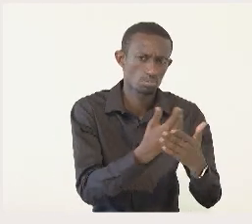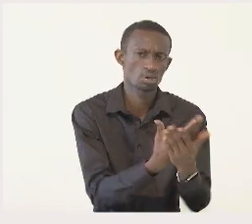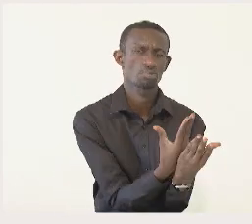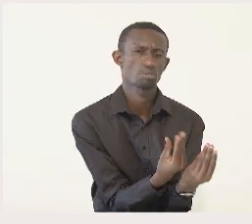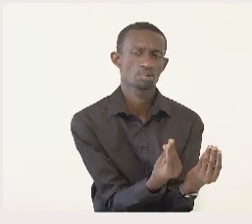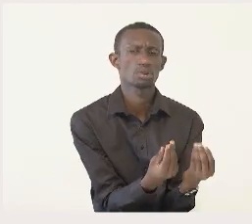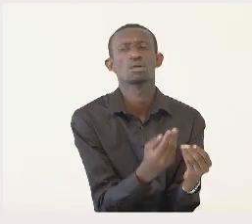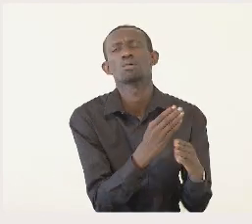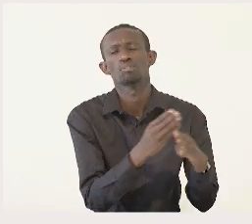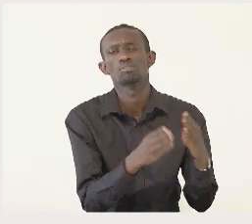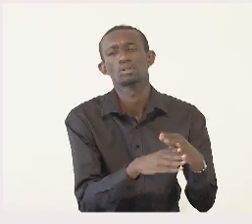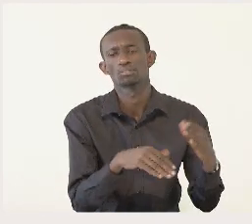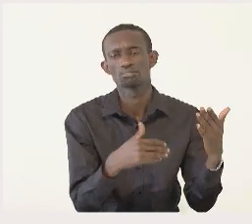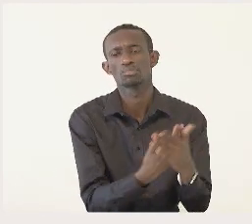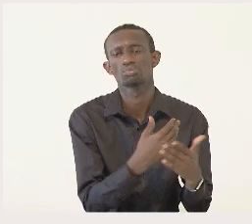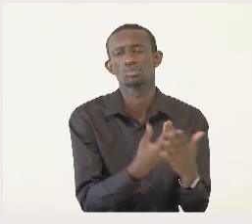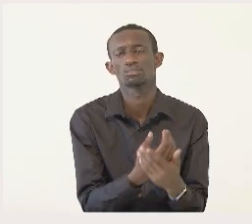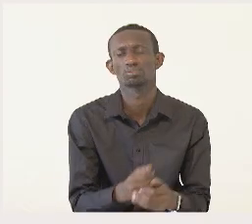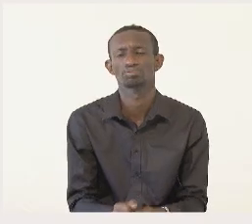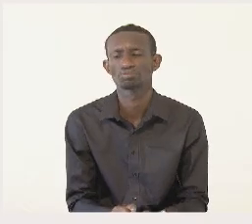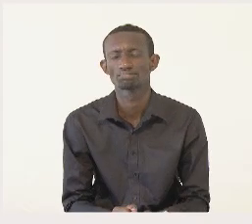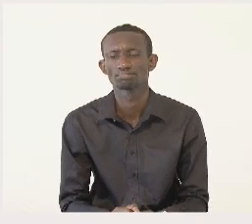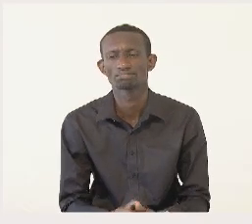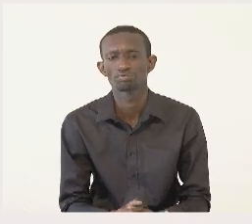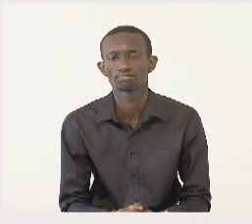compounds, okay? That one is also involved what you call excretion.